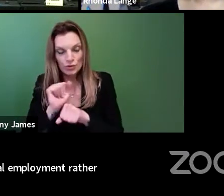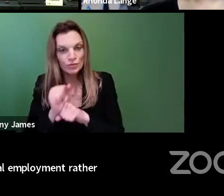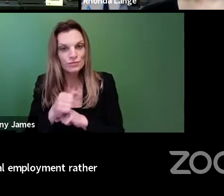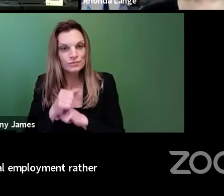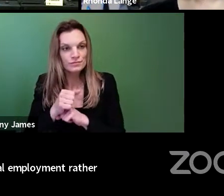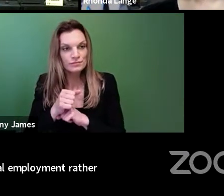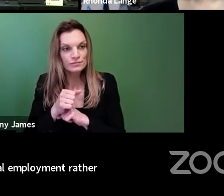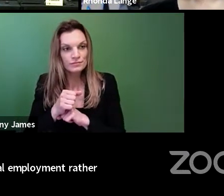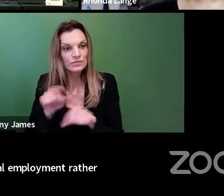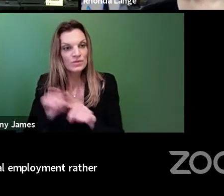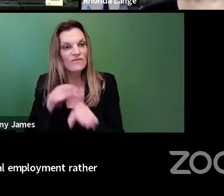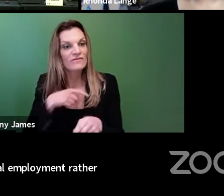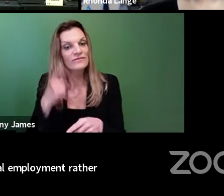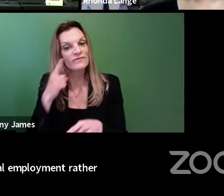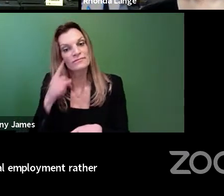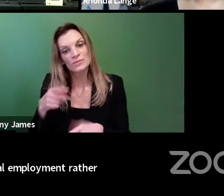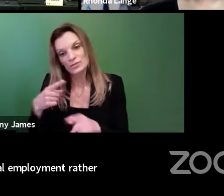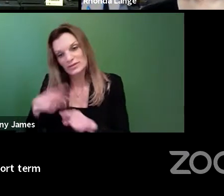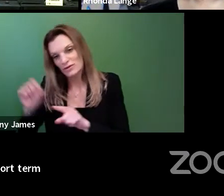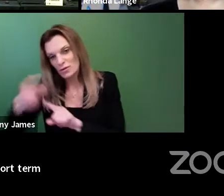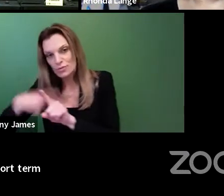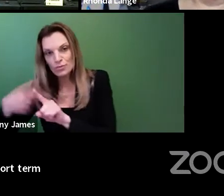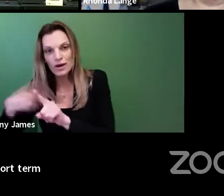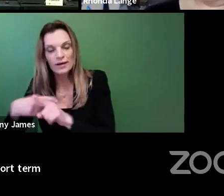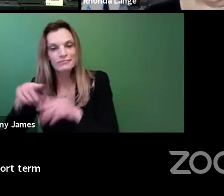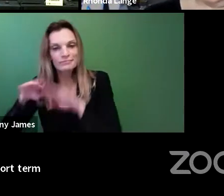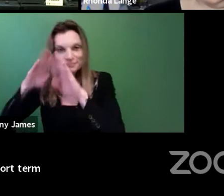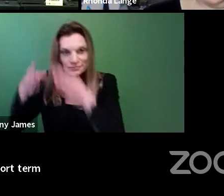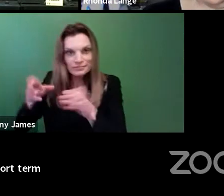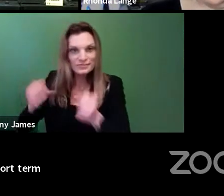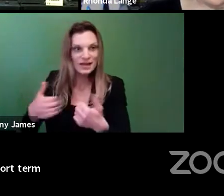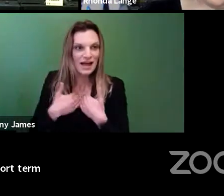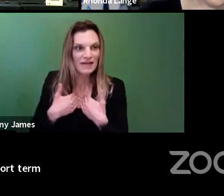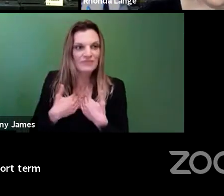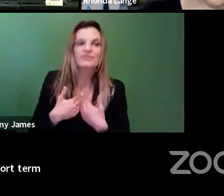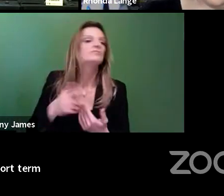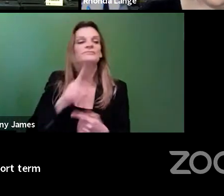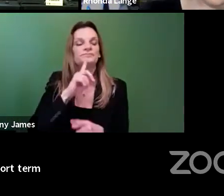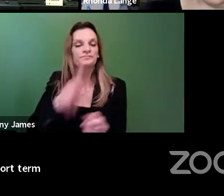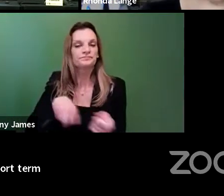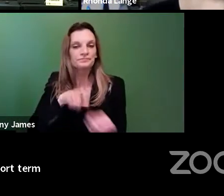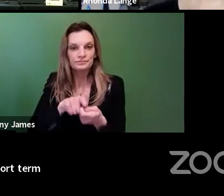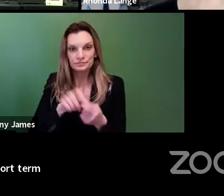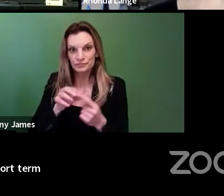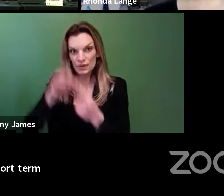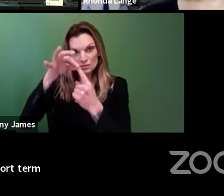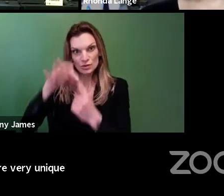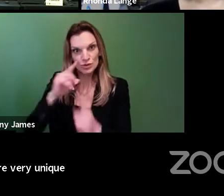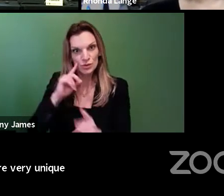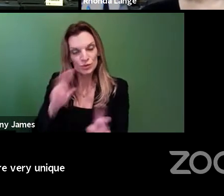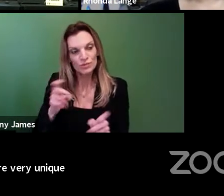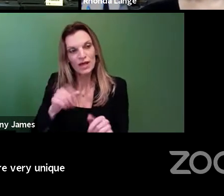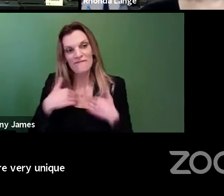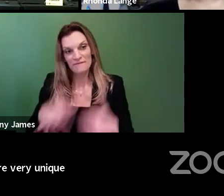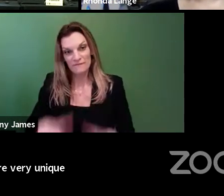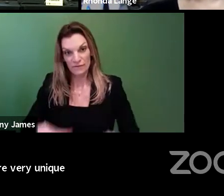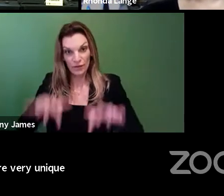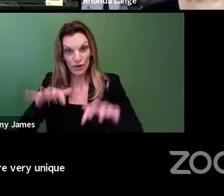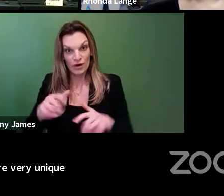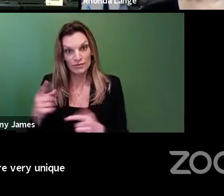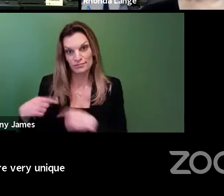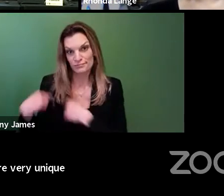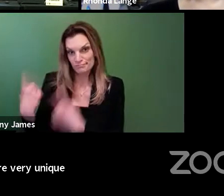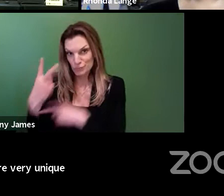short-term rentals, and issues that are very unique to the lakeshore, such as the flooding that we've had for the